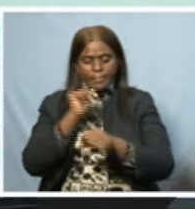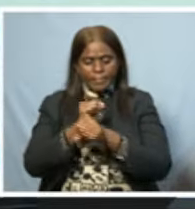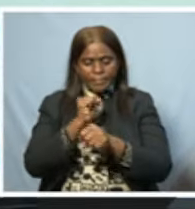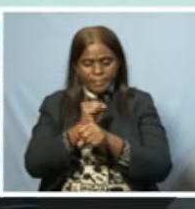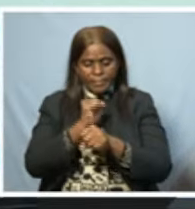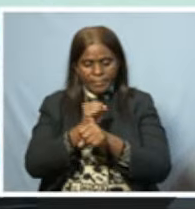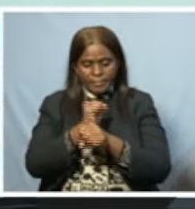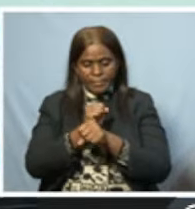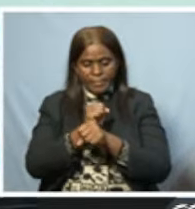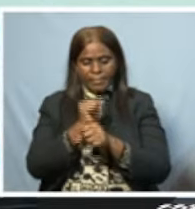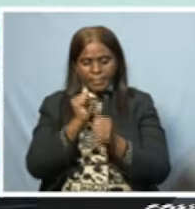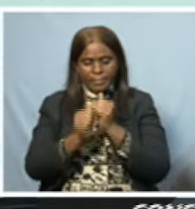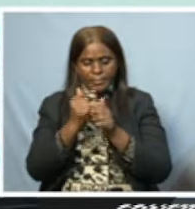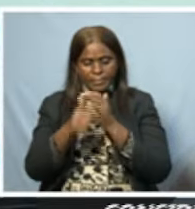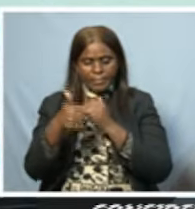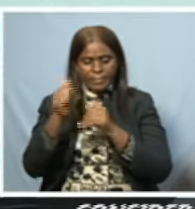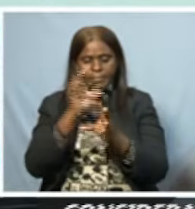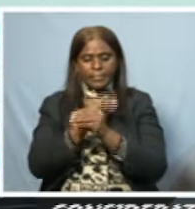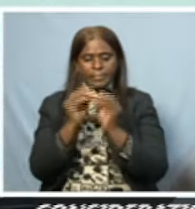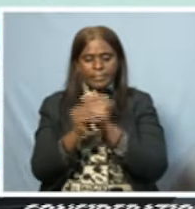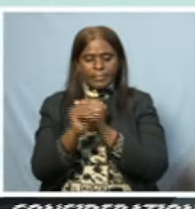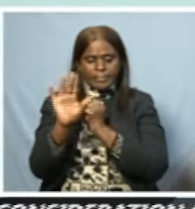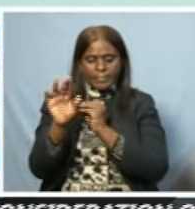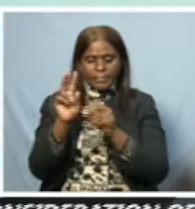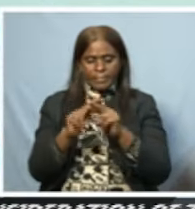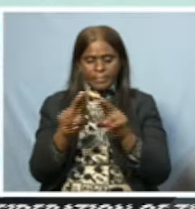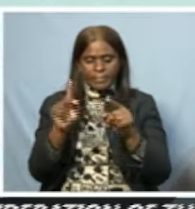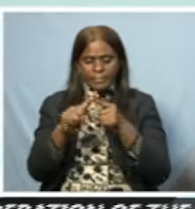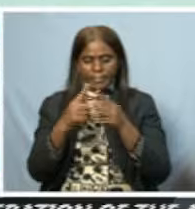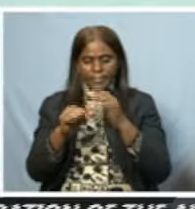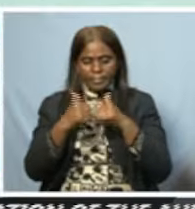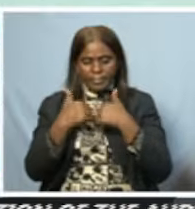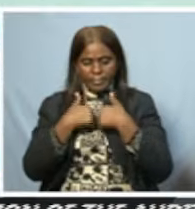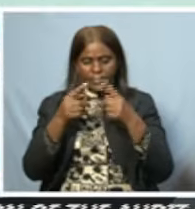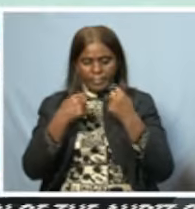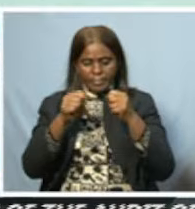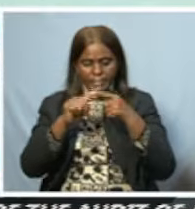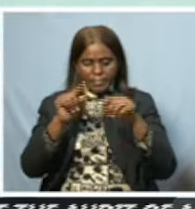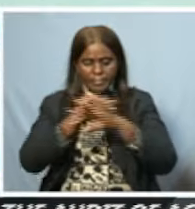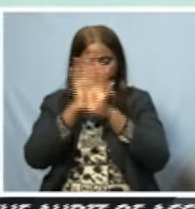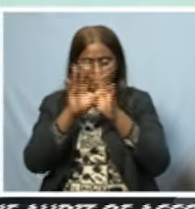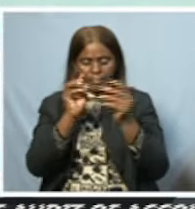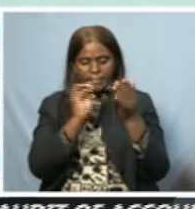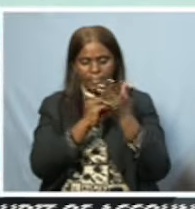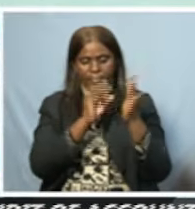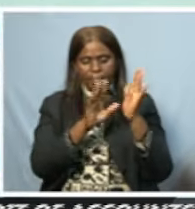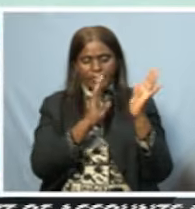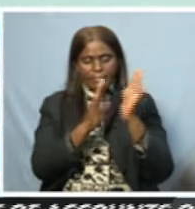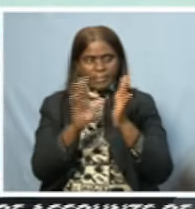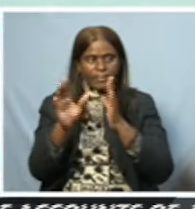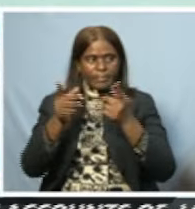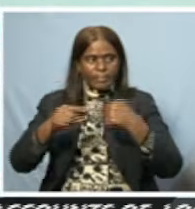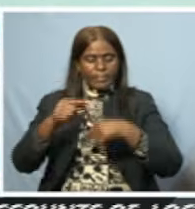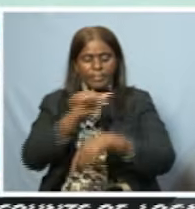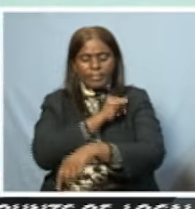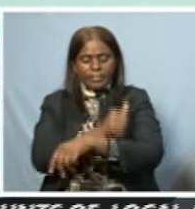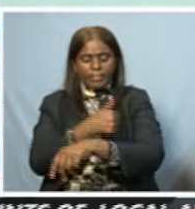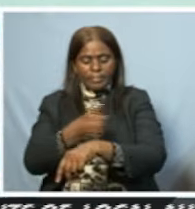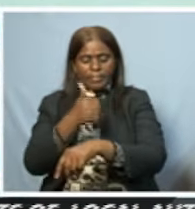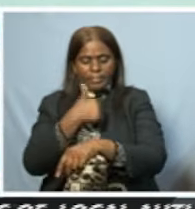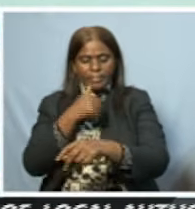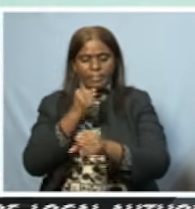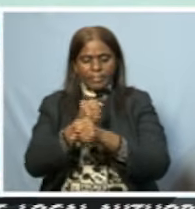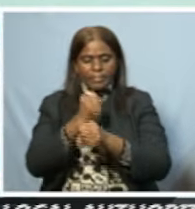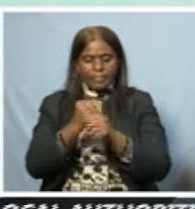operation. That is missing, Chair. But we have tried to put the measures that the local authority has done under